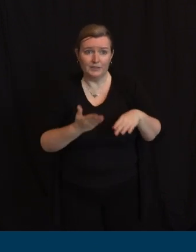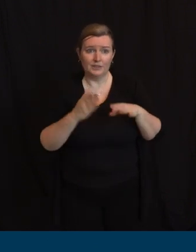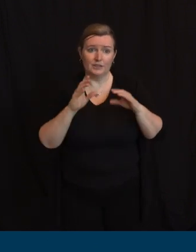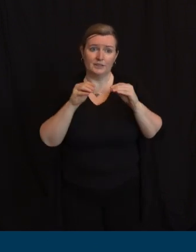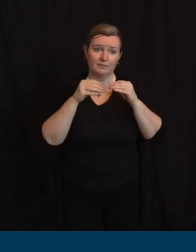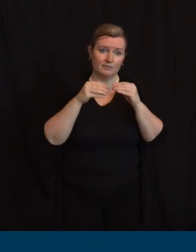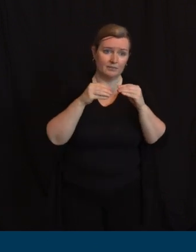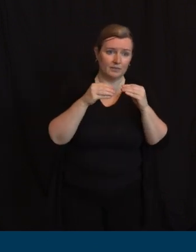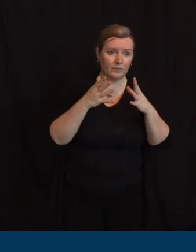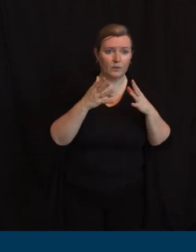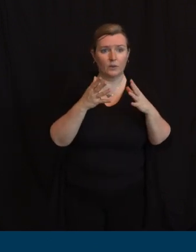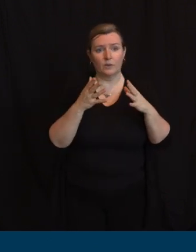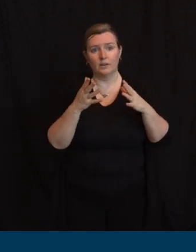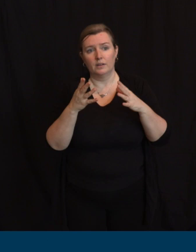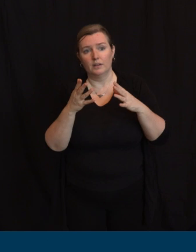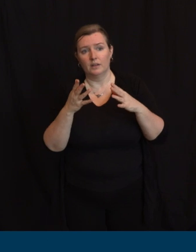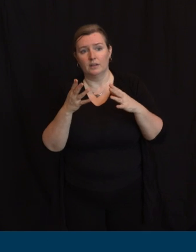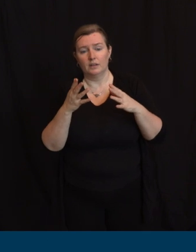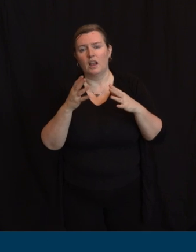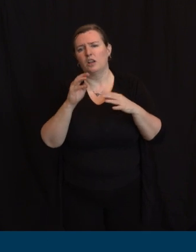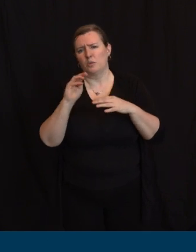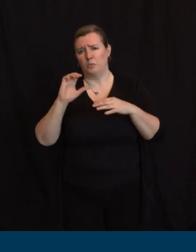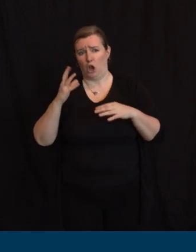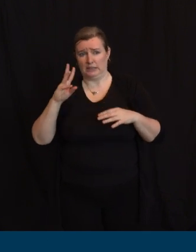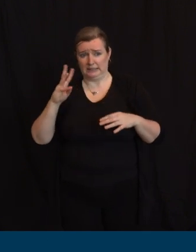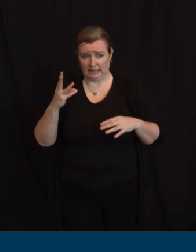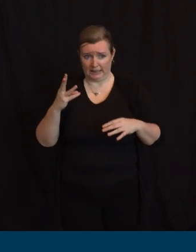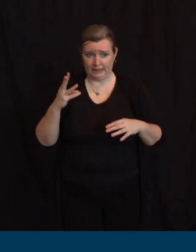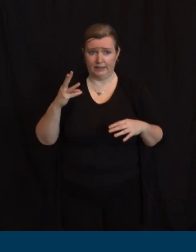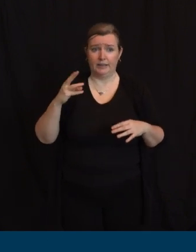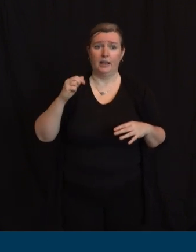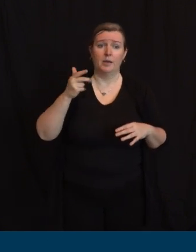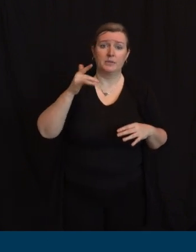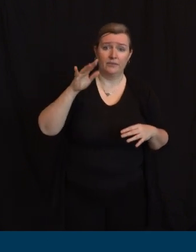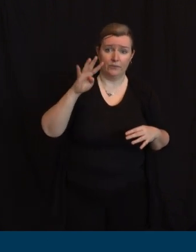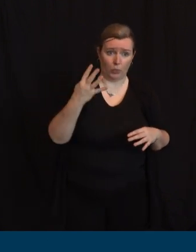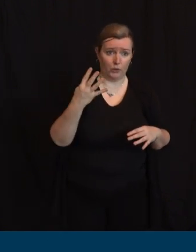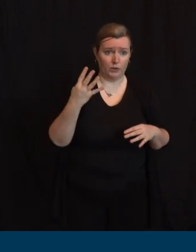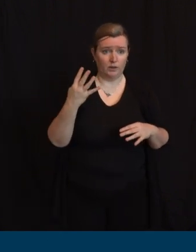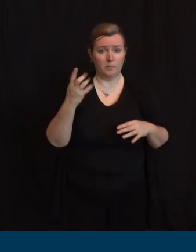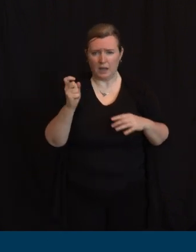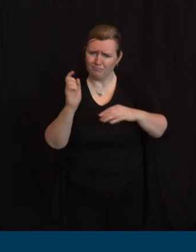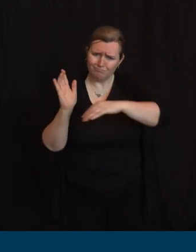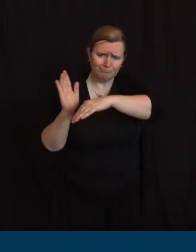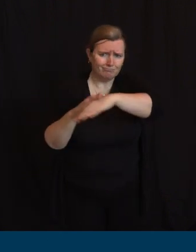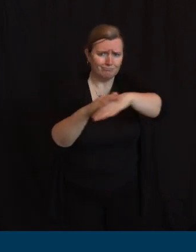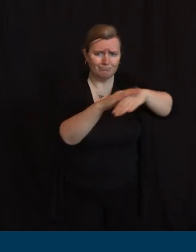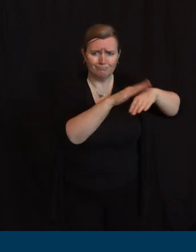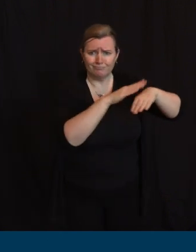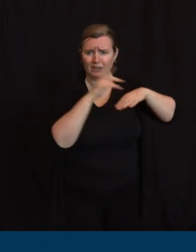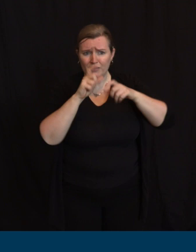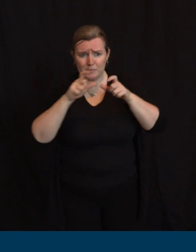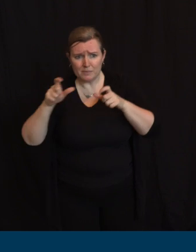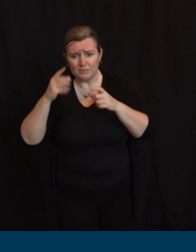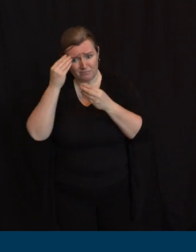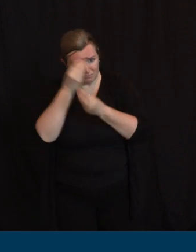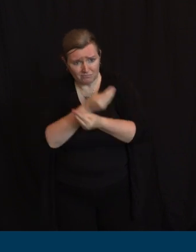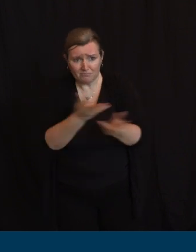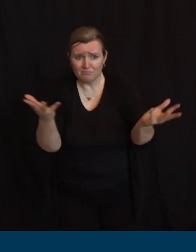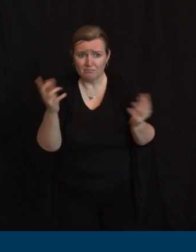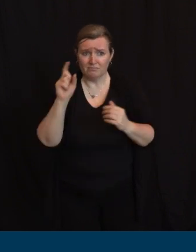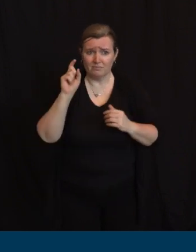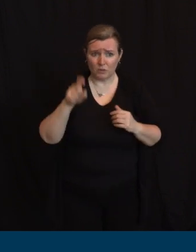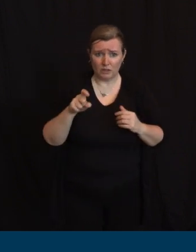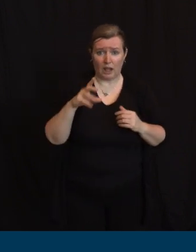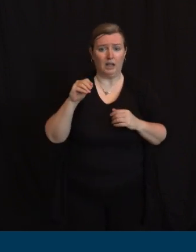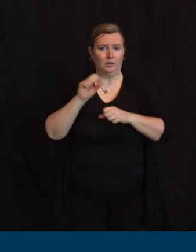4th, that they are to advise the residents, the employees, and the relatives or loved ones